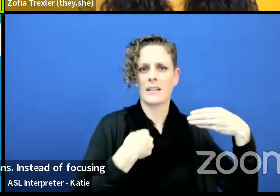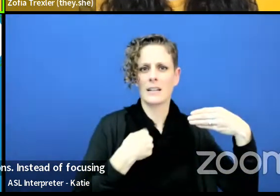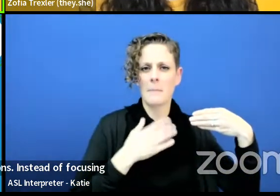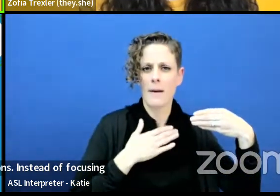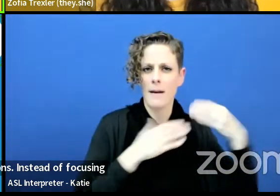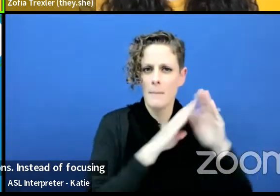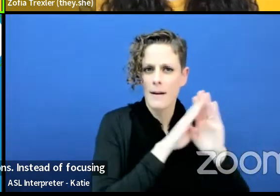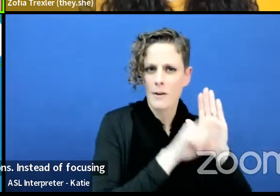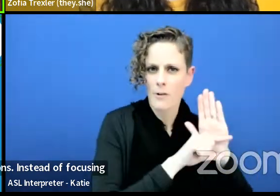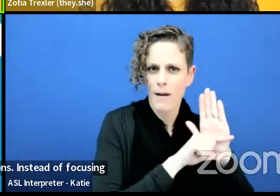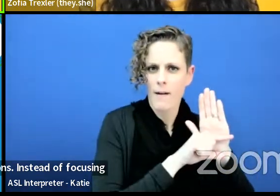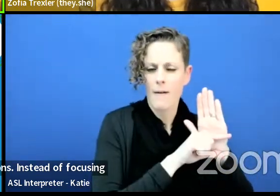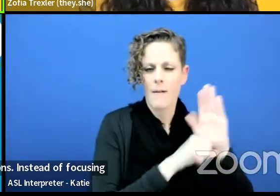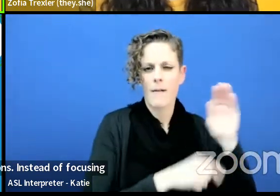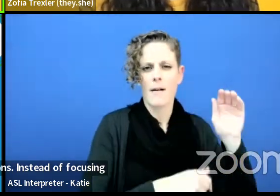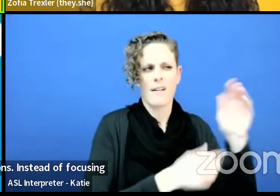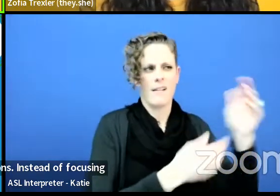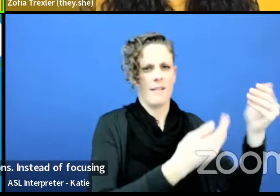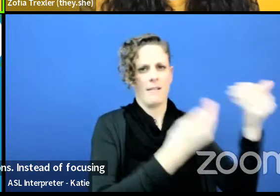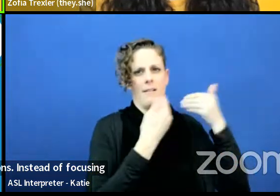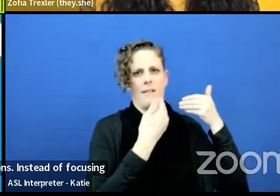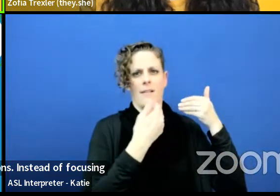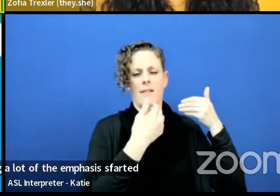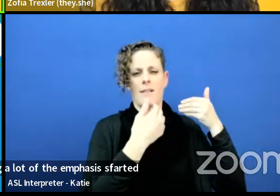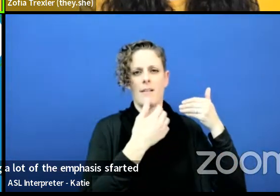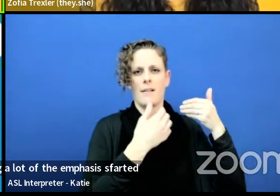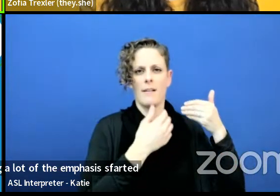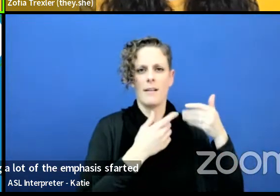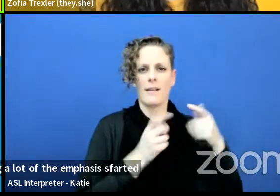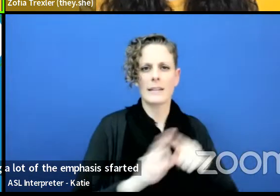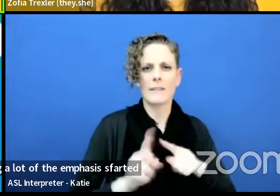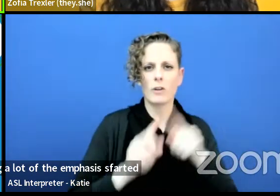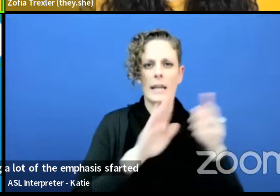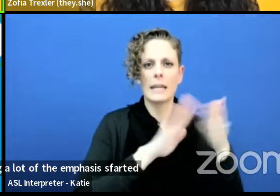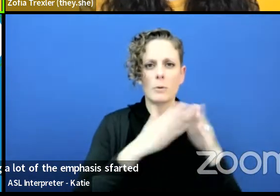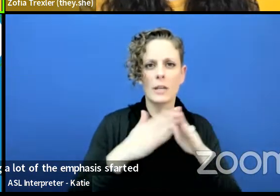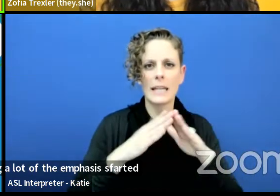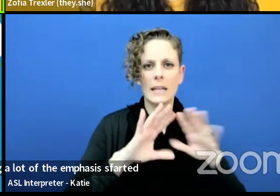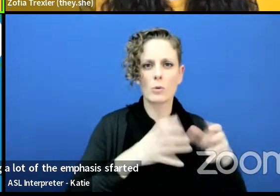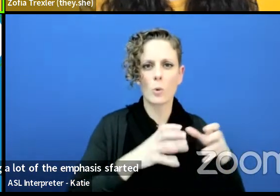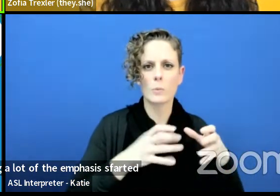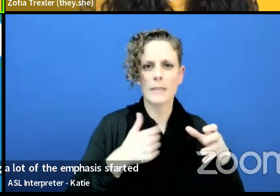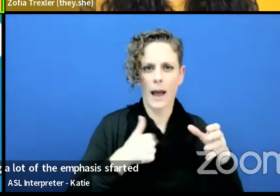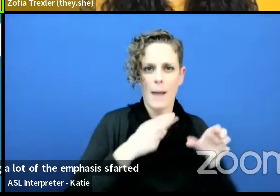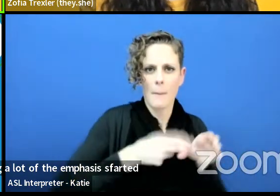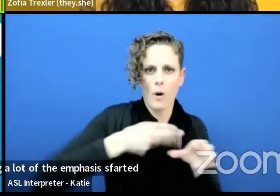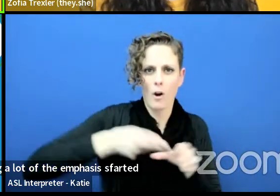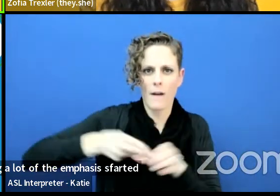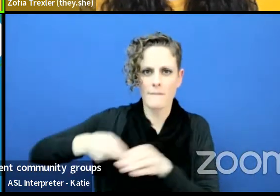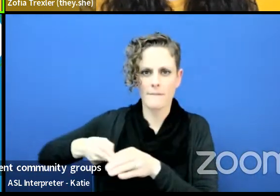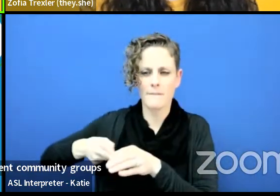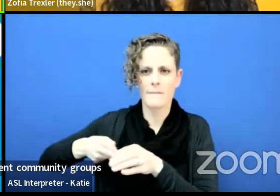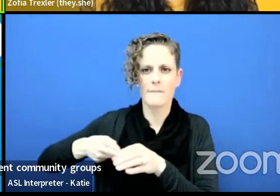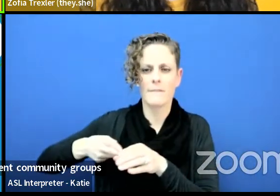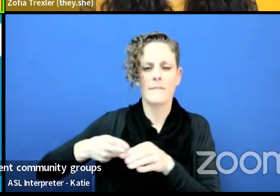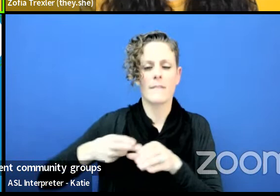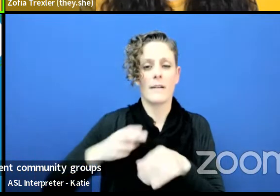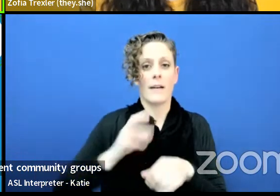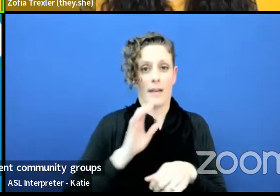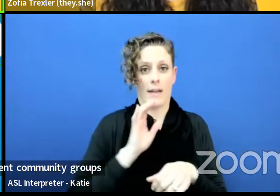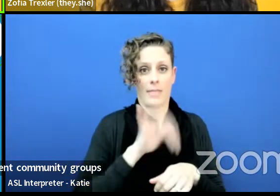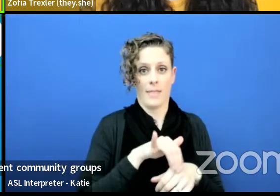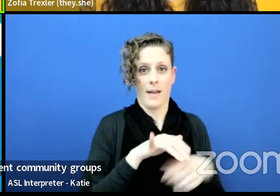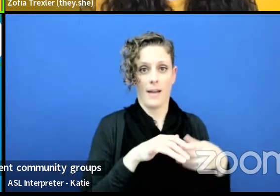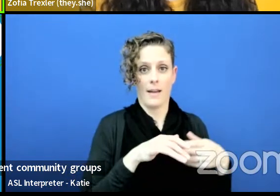lot of the emphasis started putting around like the different community groups that I was a part of. And that did lead towards a lot